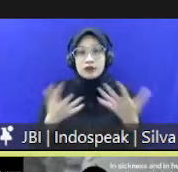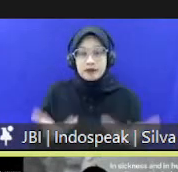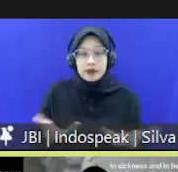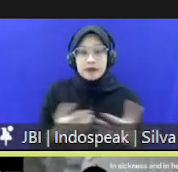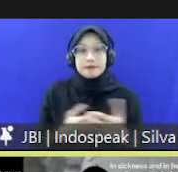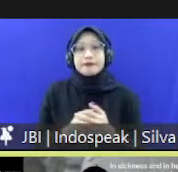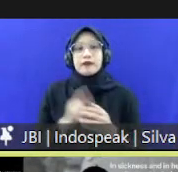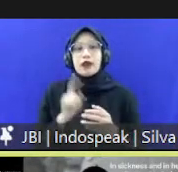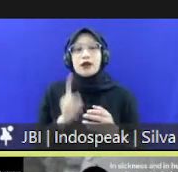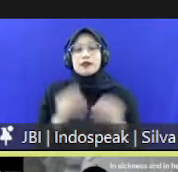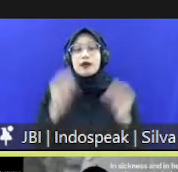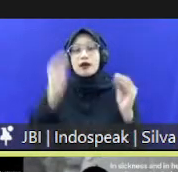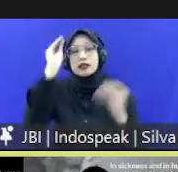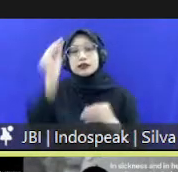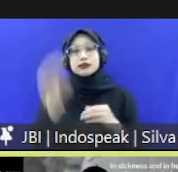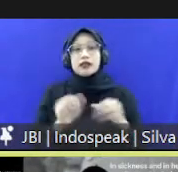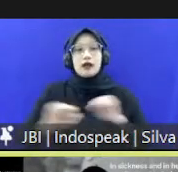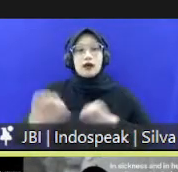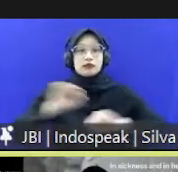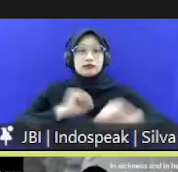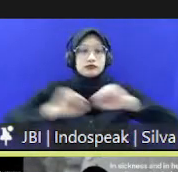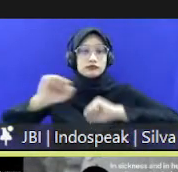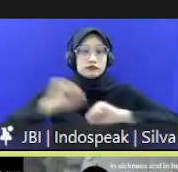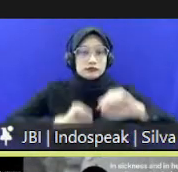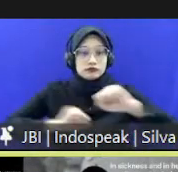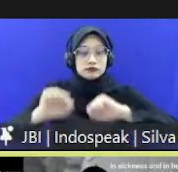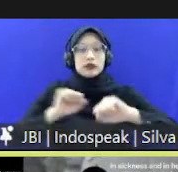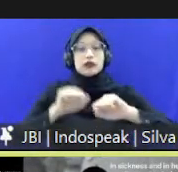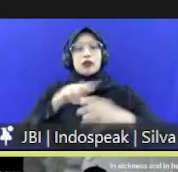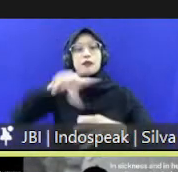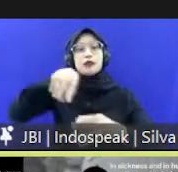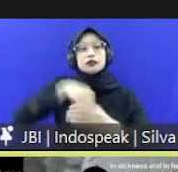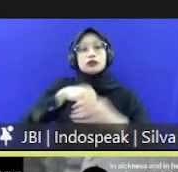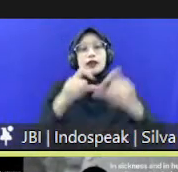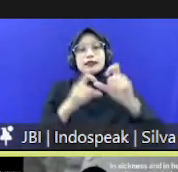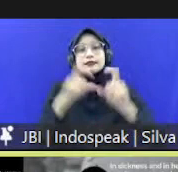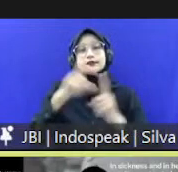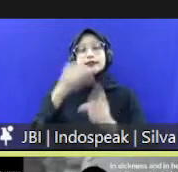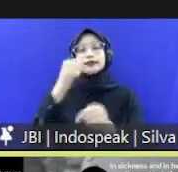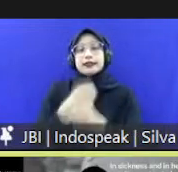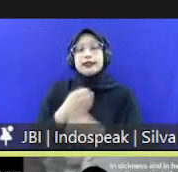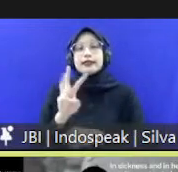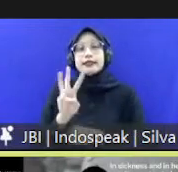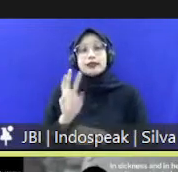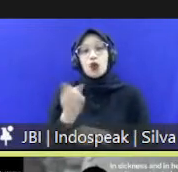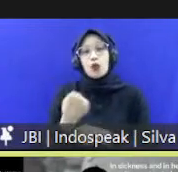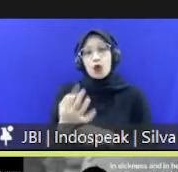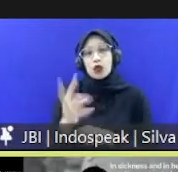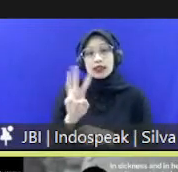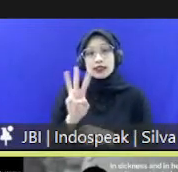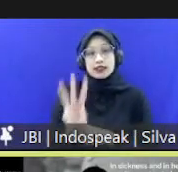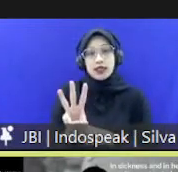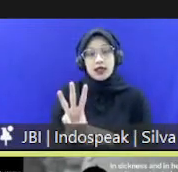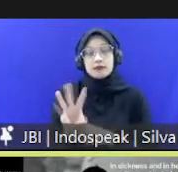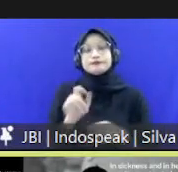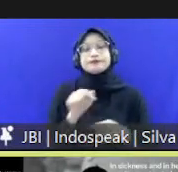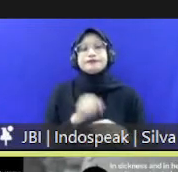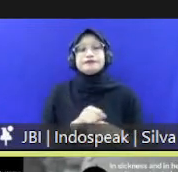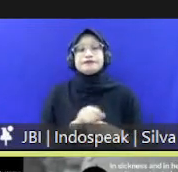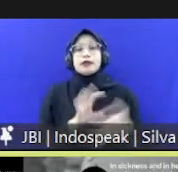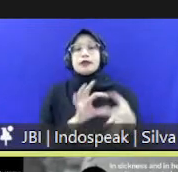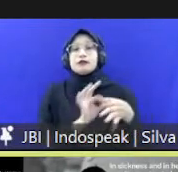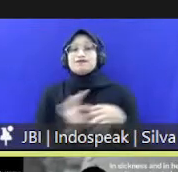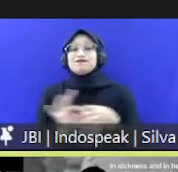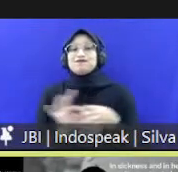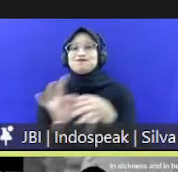plan on SDG 3, which is SDG in health. This is a collaboration between WHO